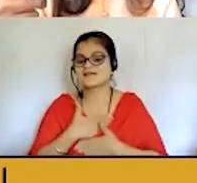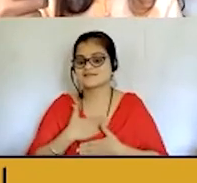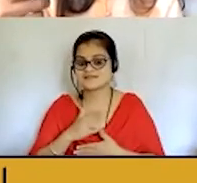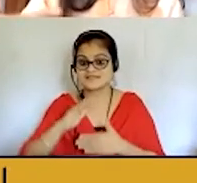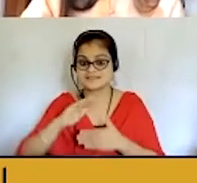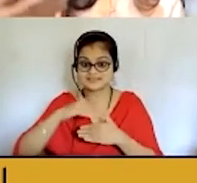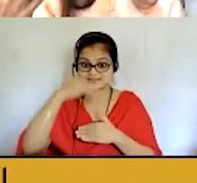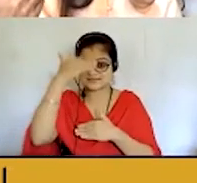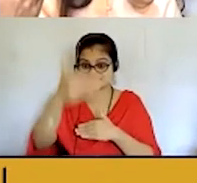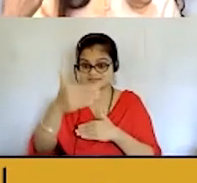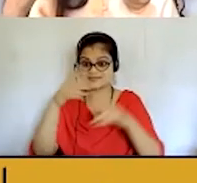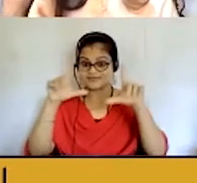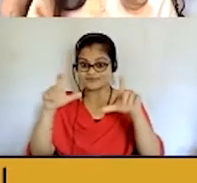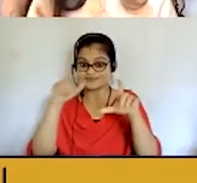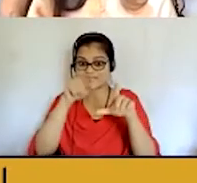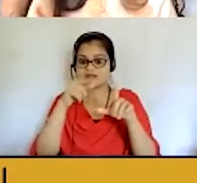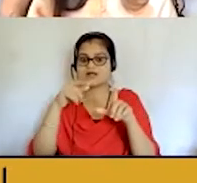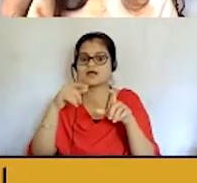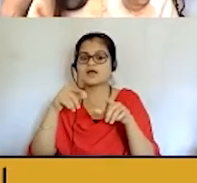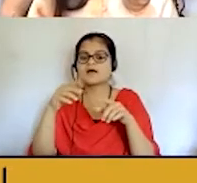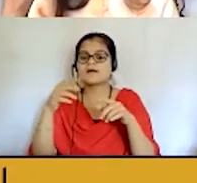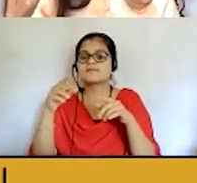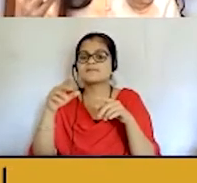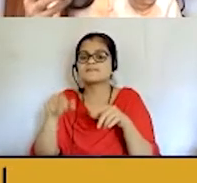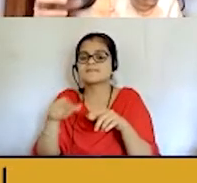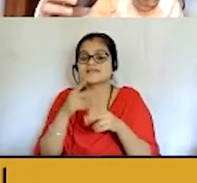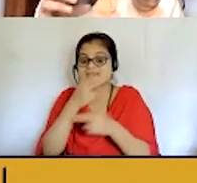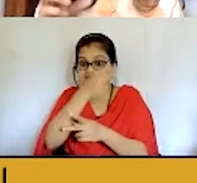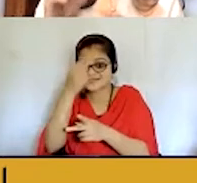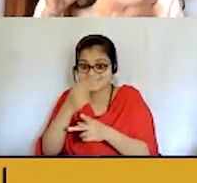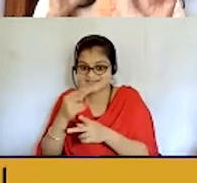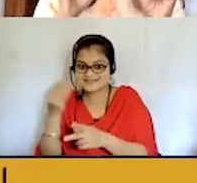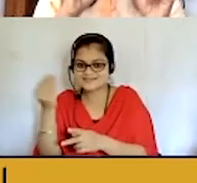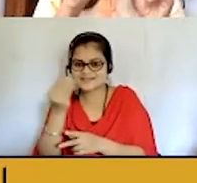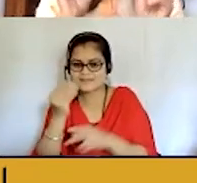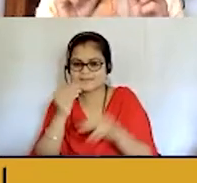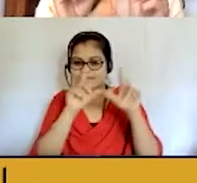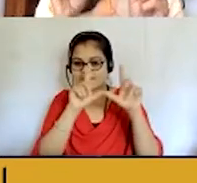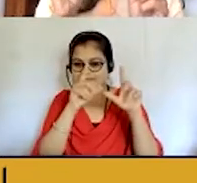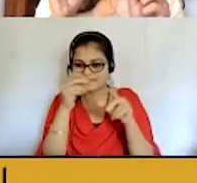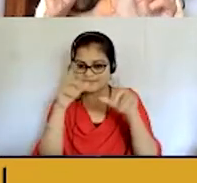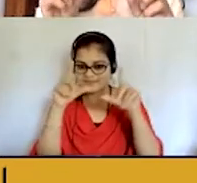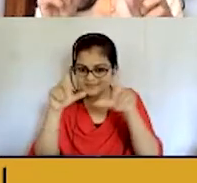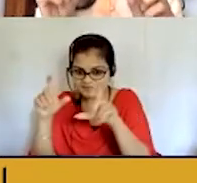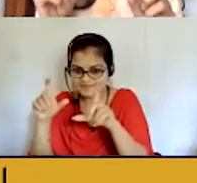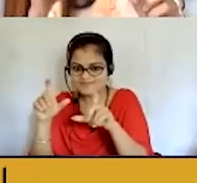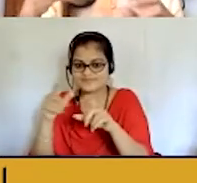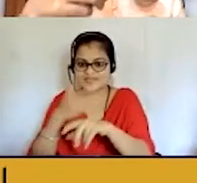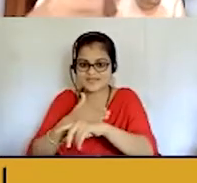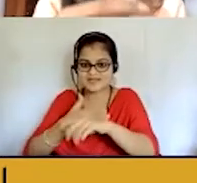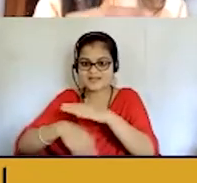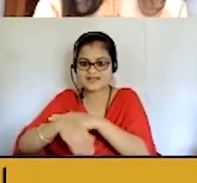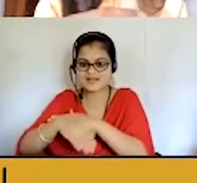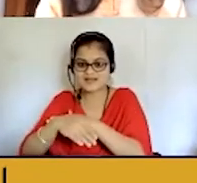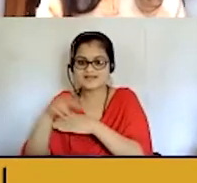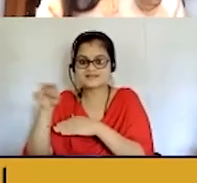of the unit brings the print to life. Some of the figures have their heads and hands cut out and then